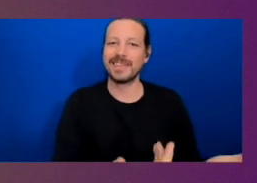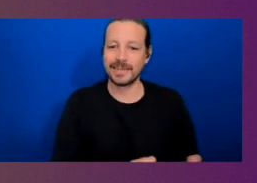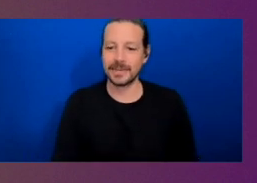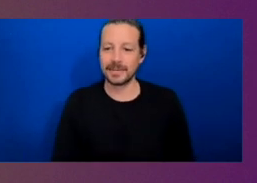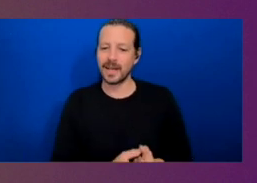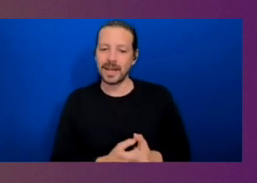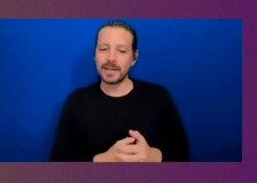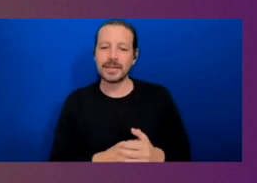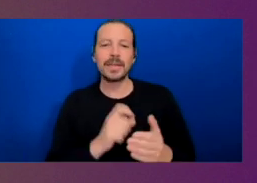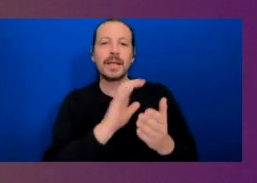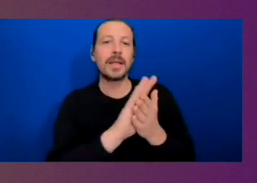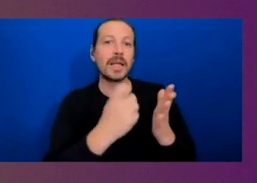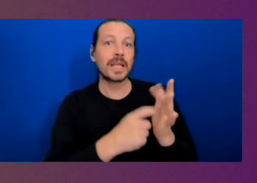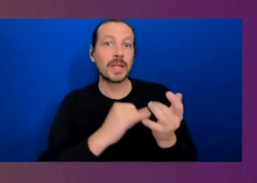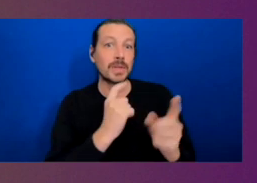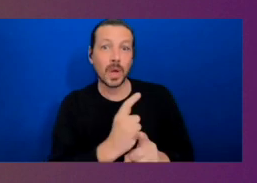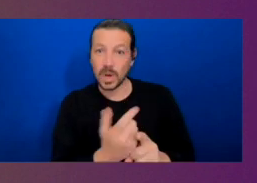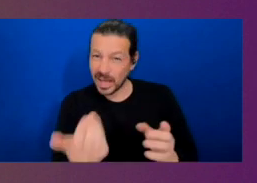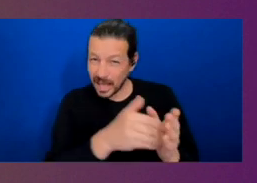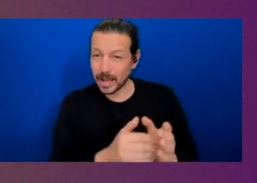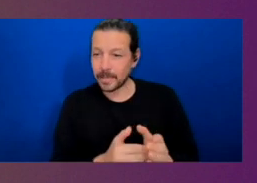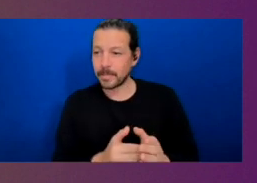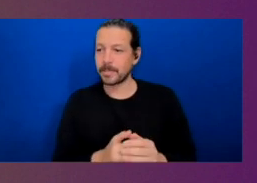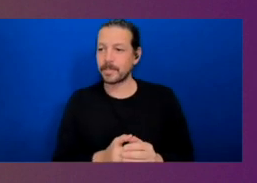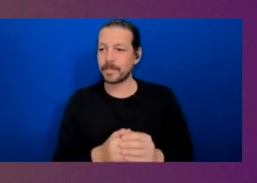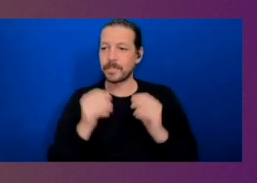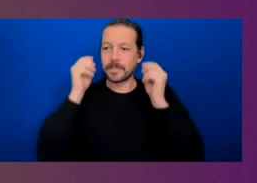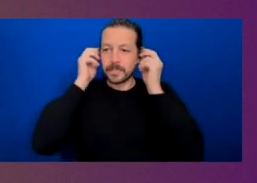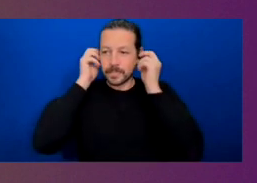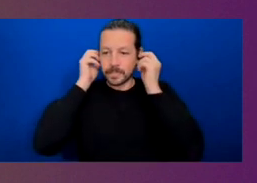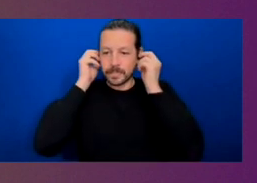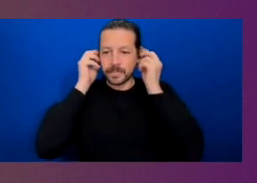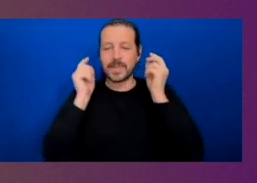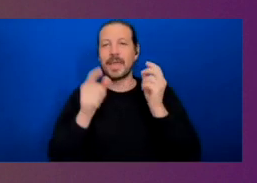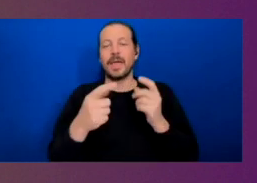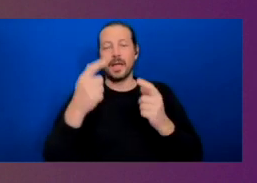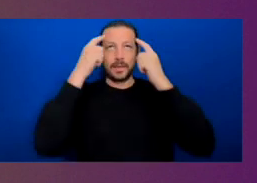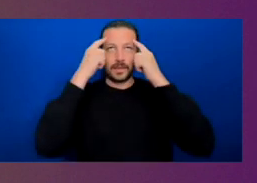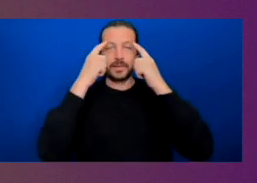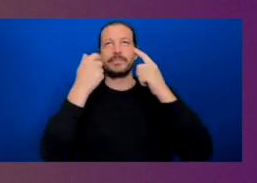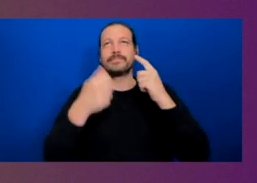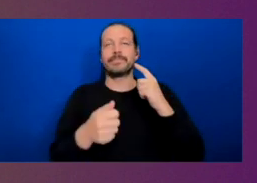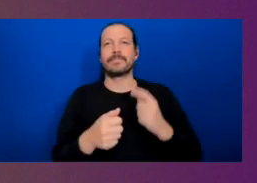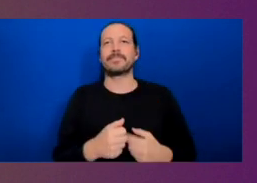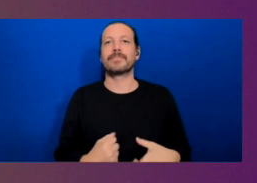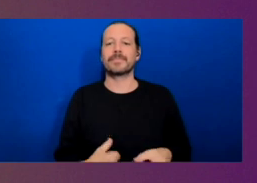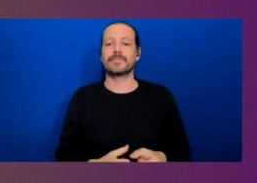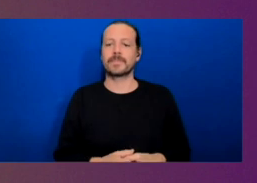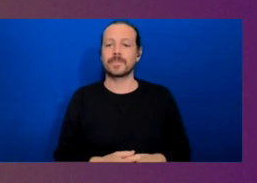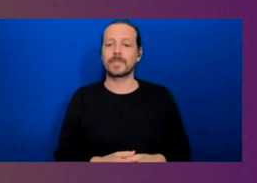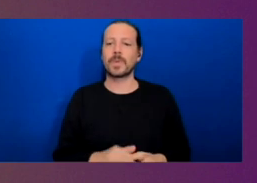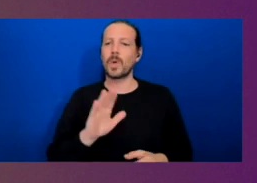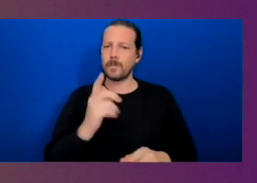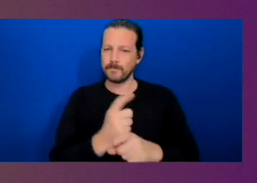building on that though. Yeah, go on, Chris. What you said just crystallized something in my head. What you described for me is the difference